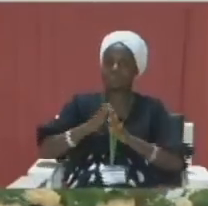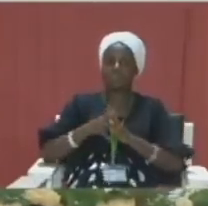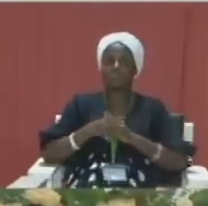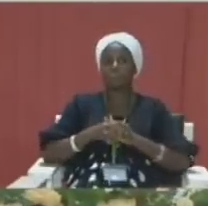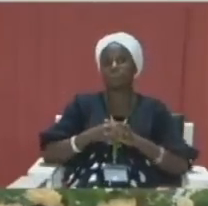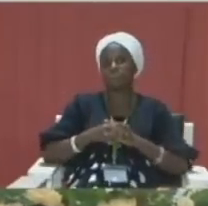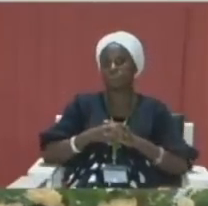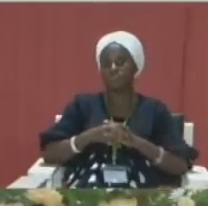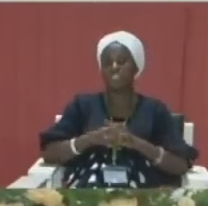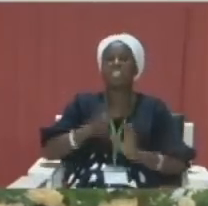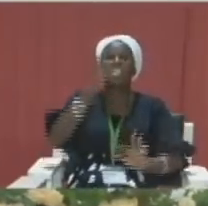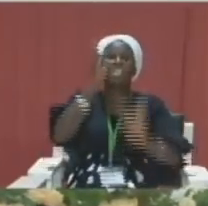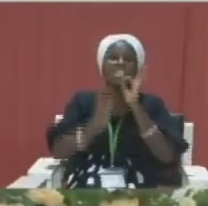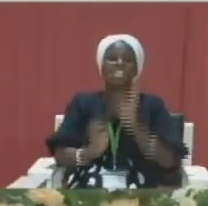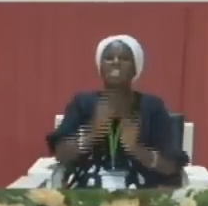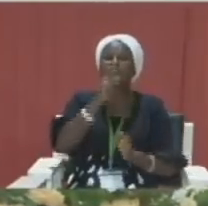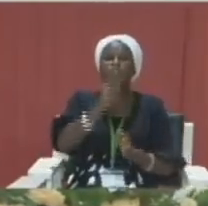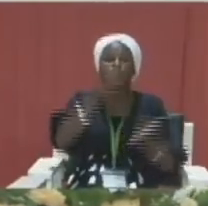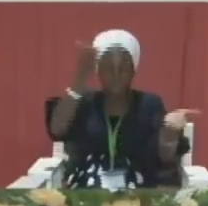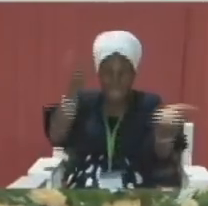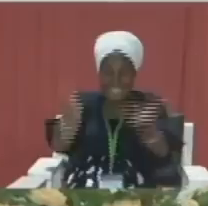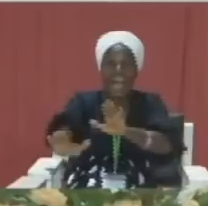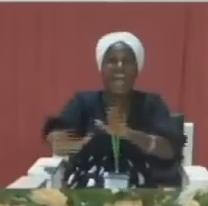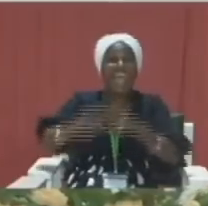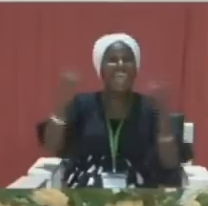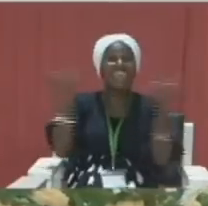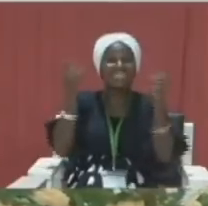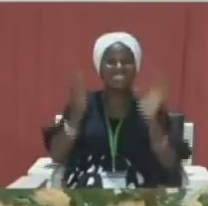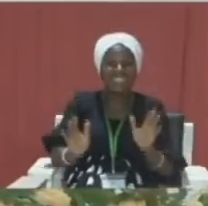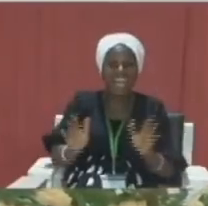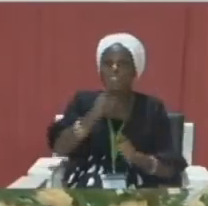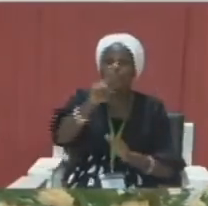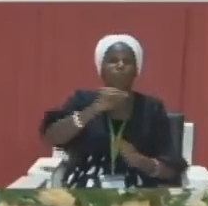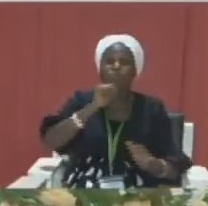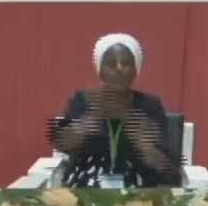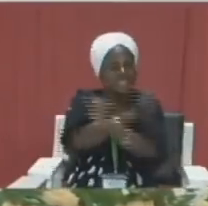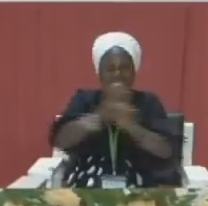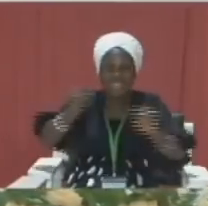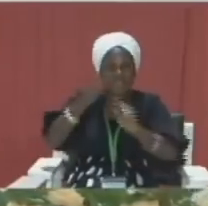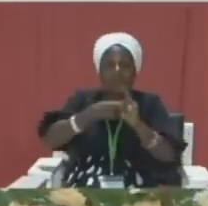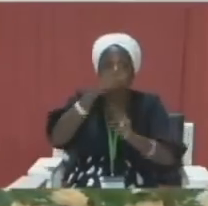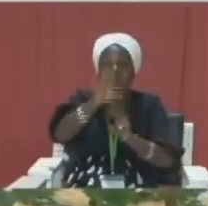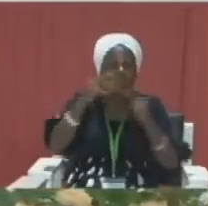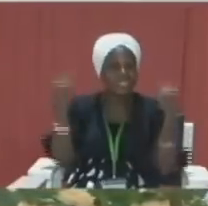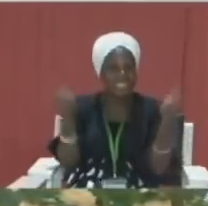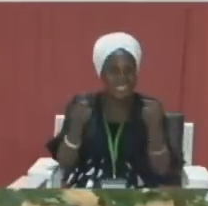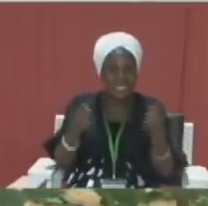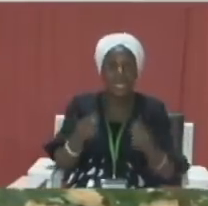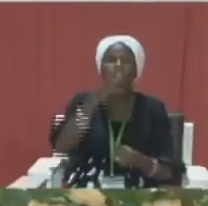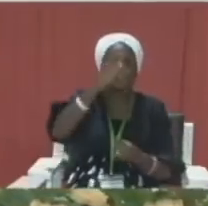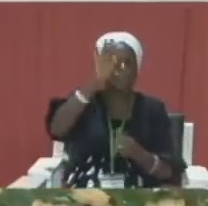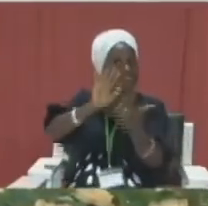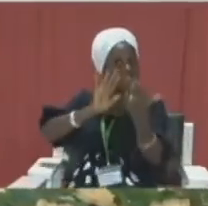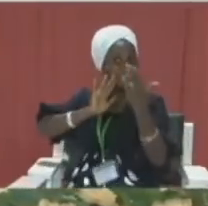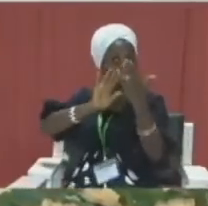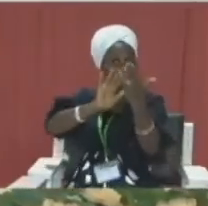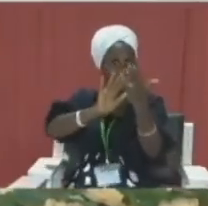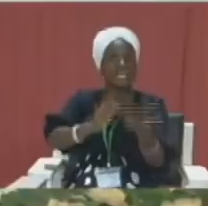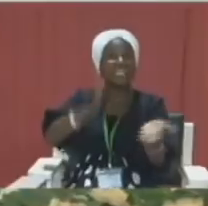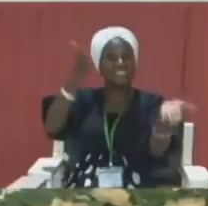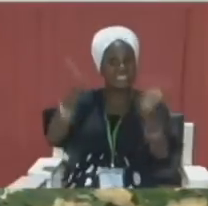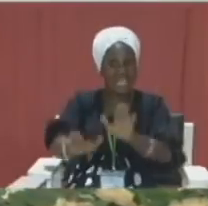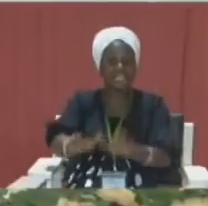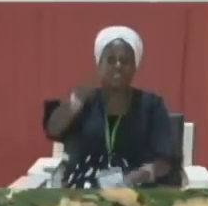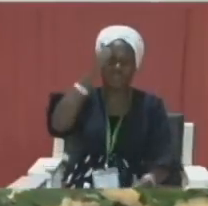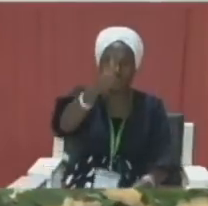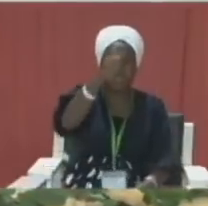If you die a sinner and you are not saved from your sin, you will face death on your own.